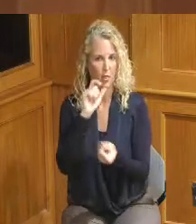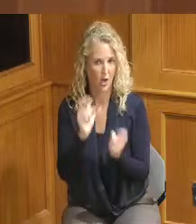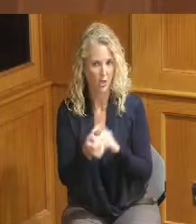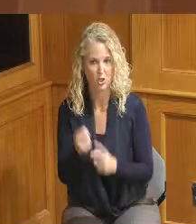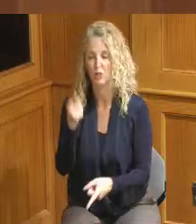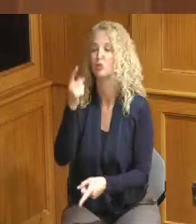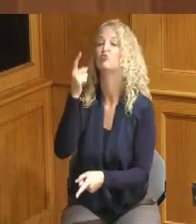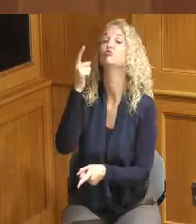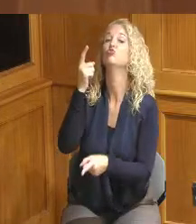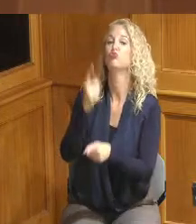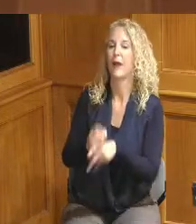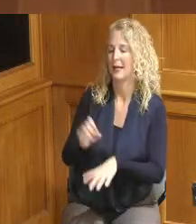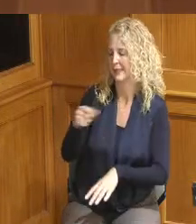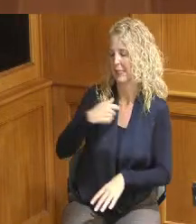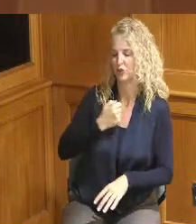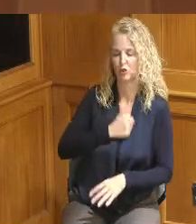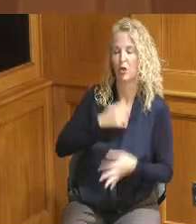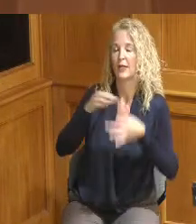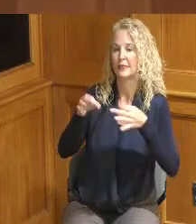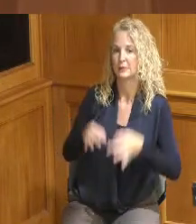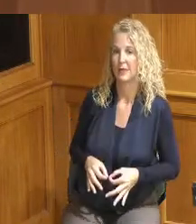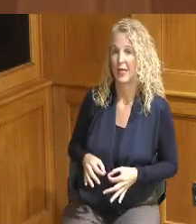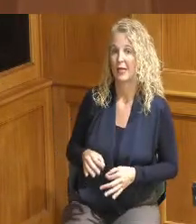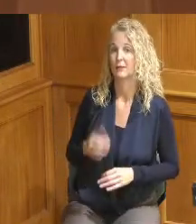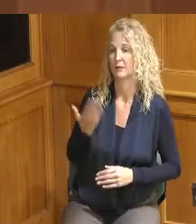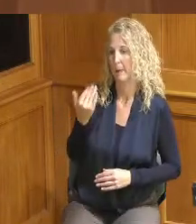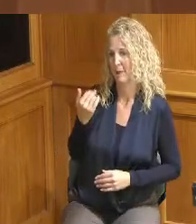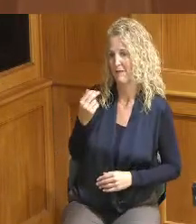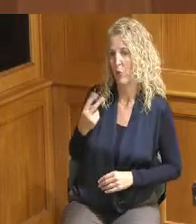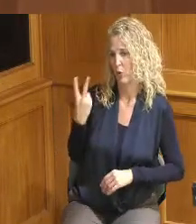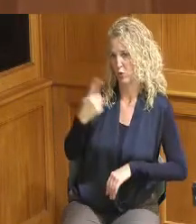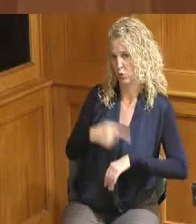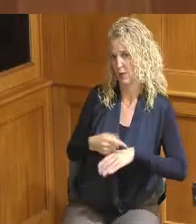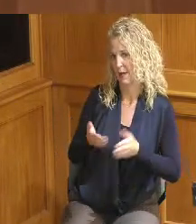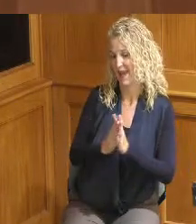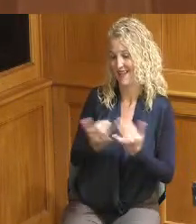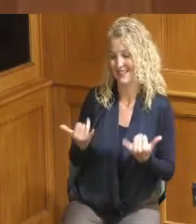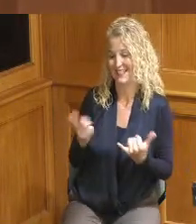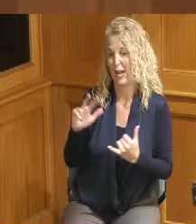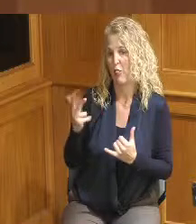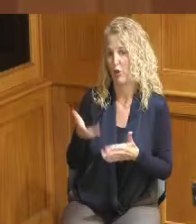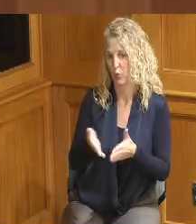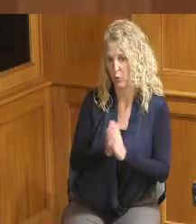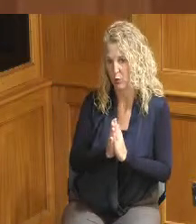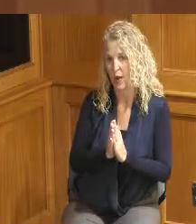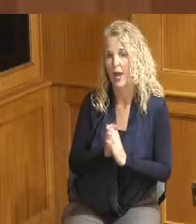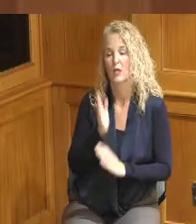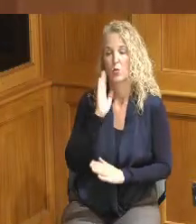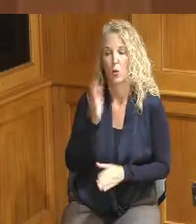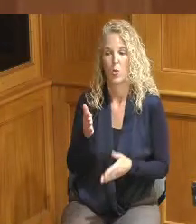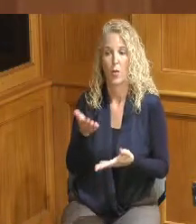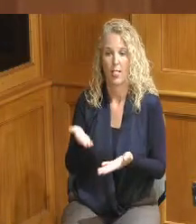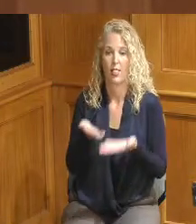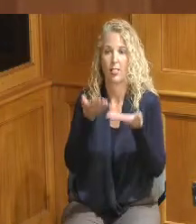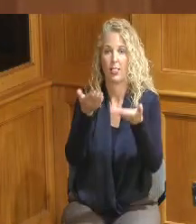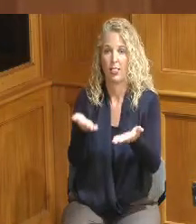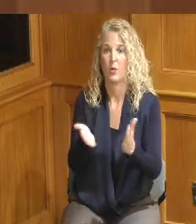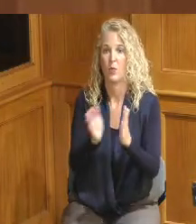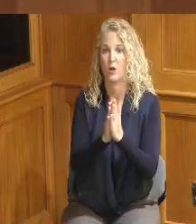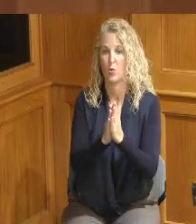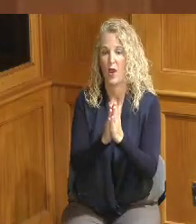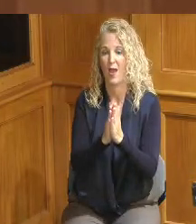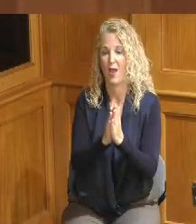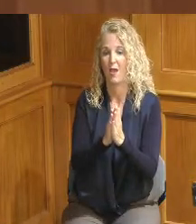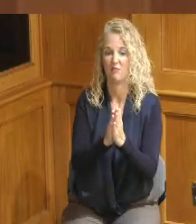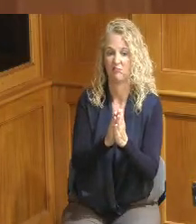Correct. That's what you're and doing. just to explain, we've come twice before with a request. We have our third request today, and we will be bringing a request forward end of the year, early